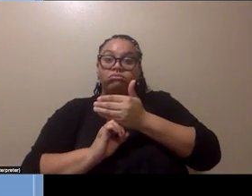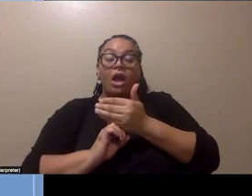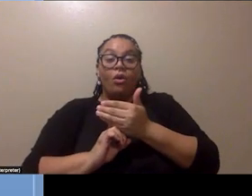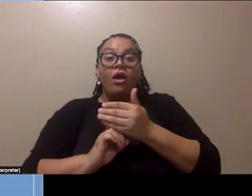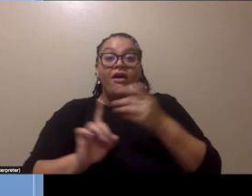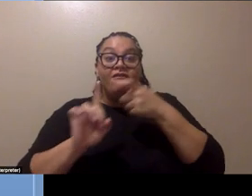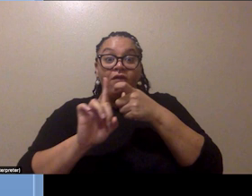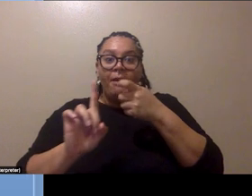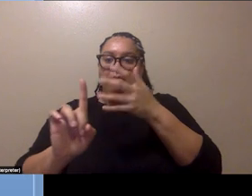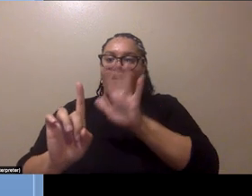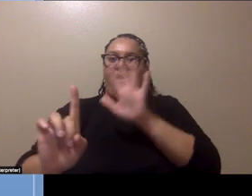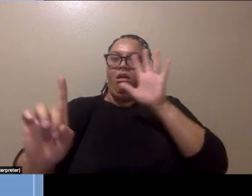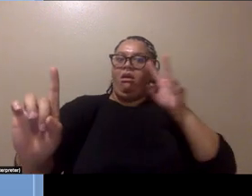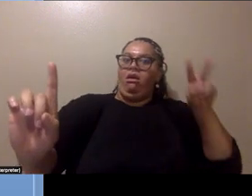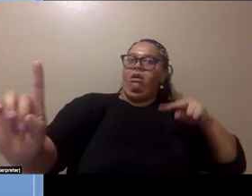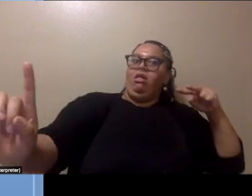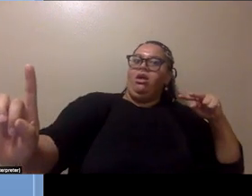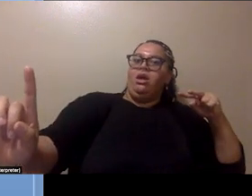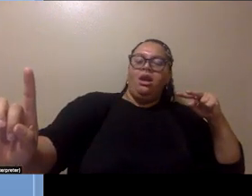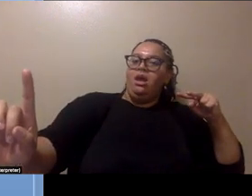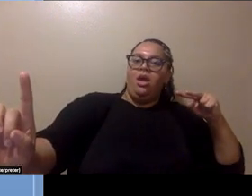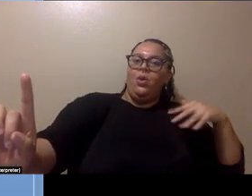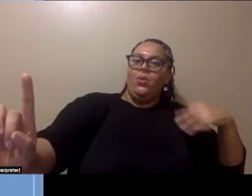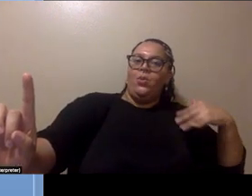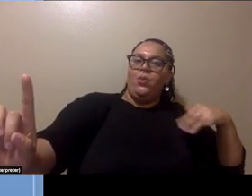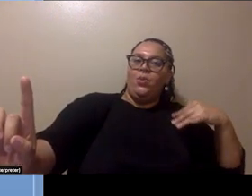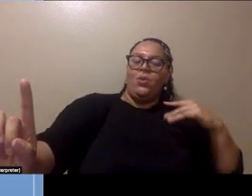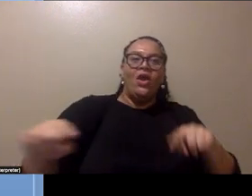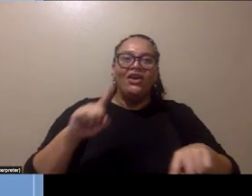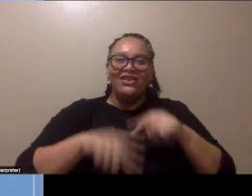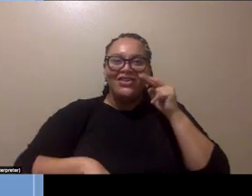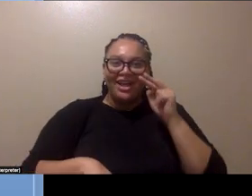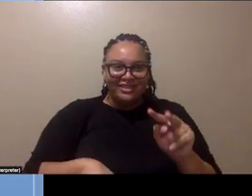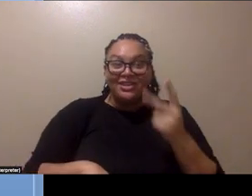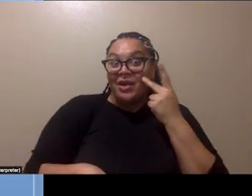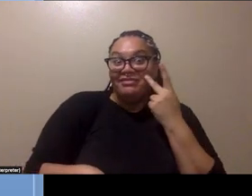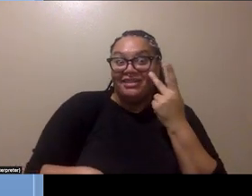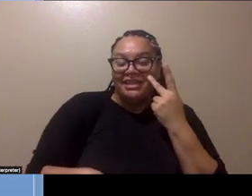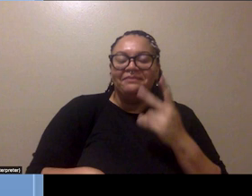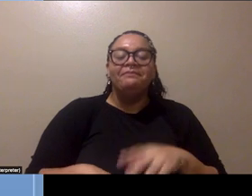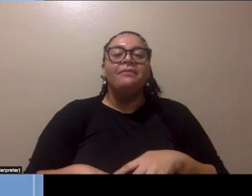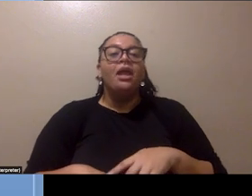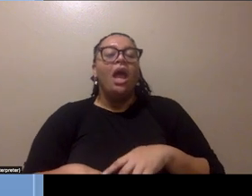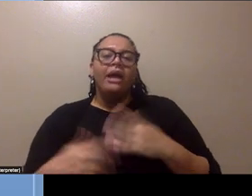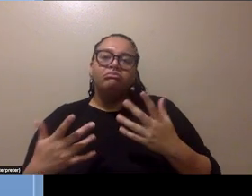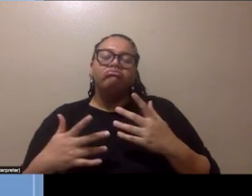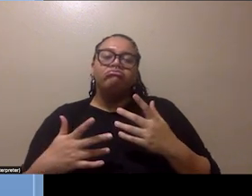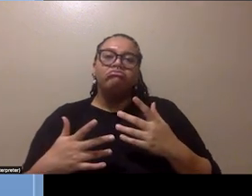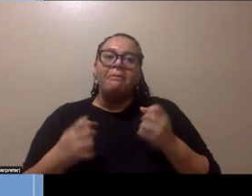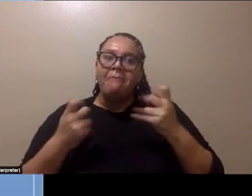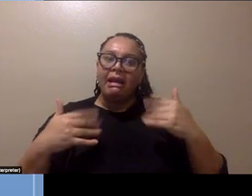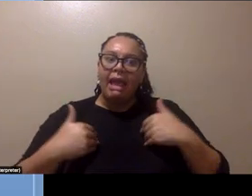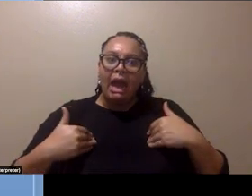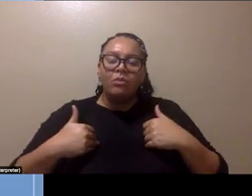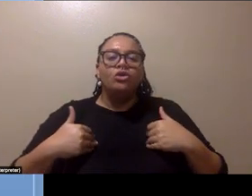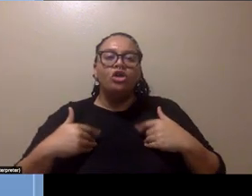it can be nearly impossible to see these guys. And that's the case with a lot of our cavity nesters. They're so well adapted to the area